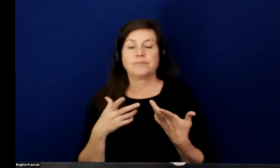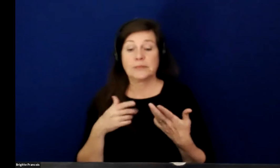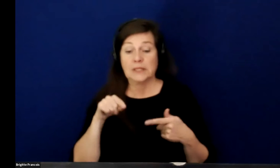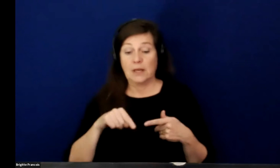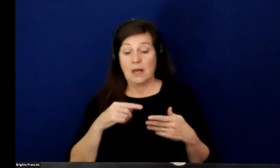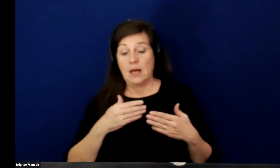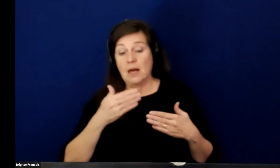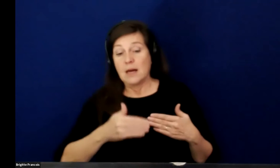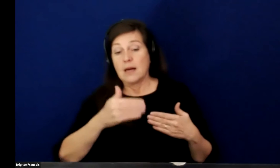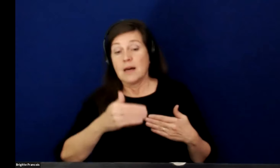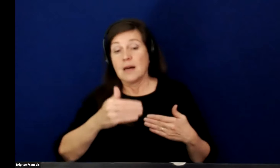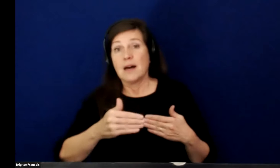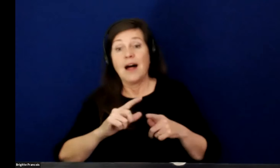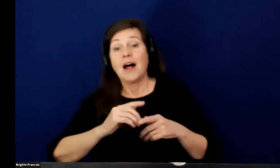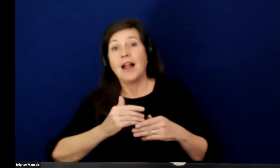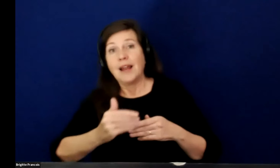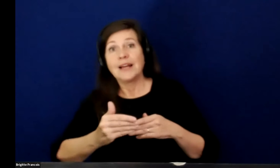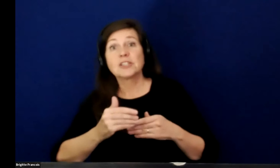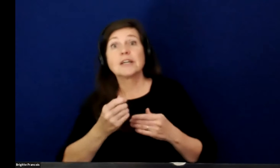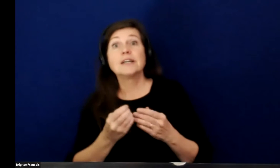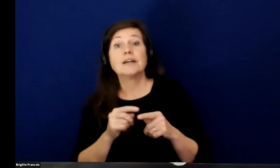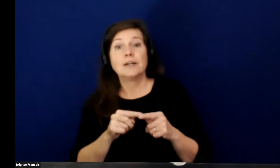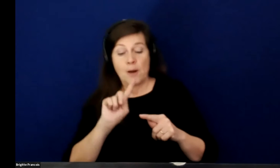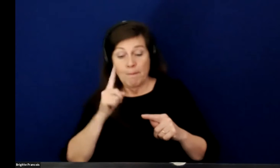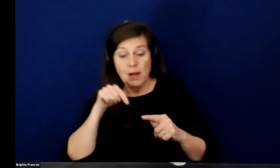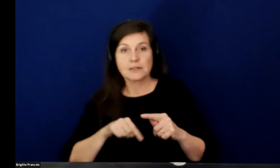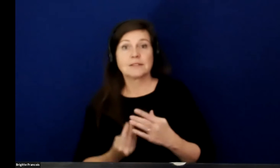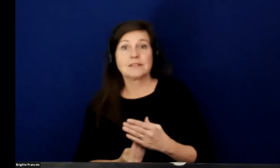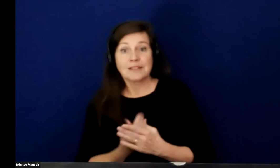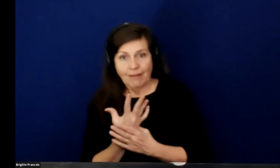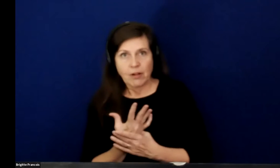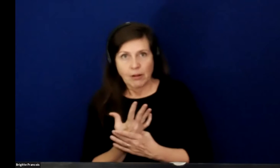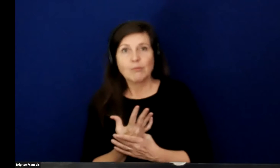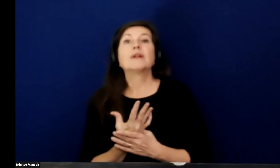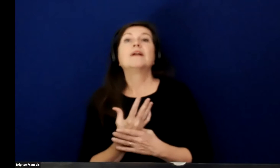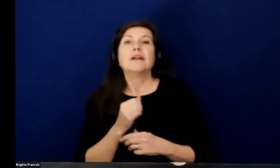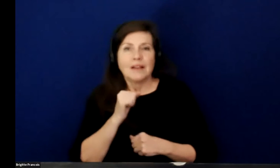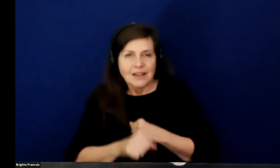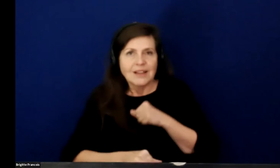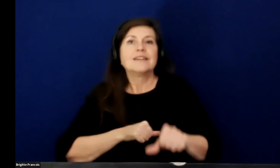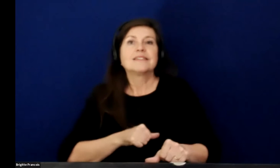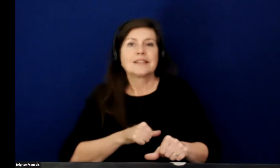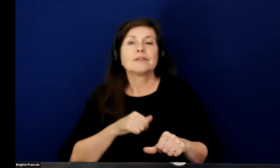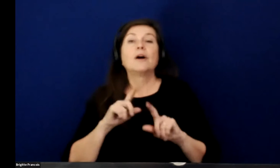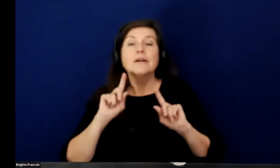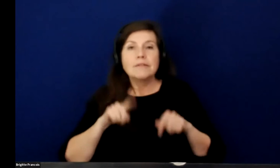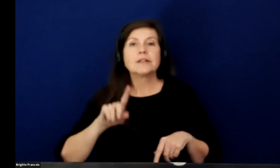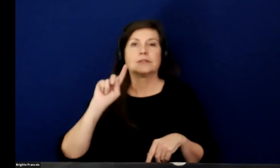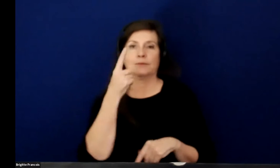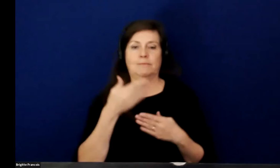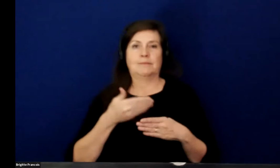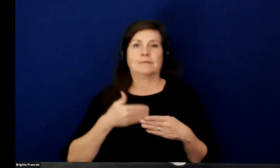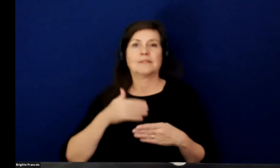steps unless you have developed the first one. So the first step is awareness. We need to